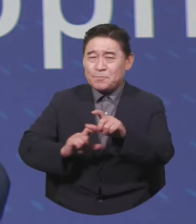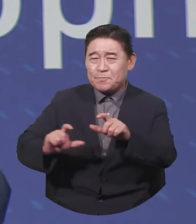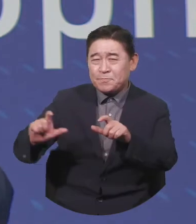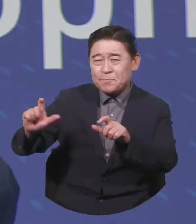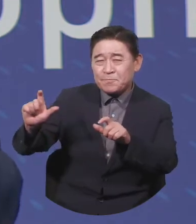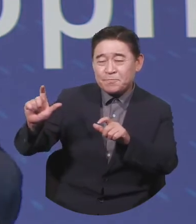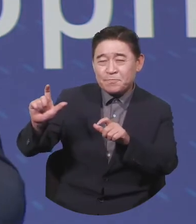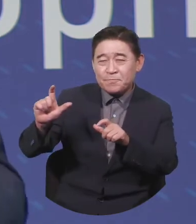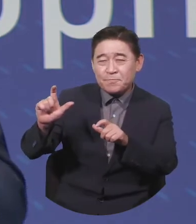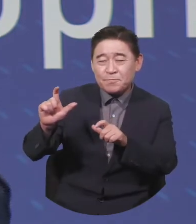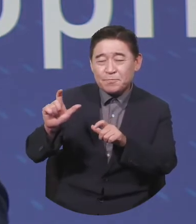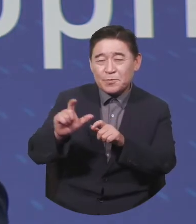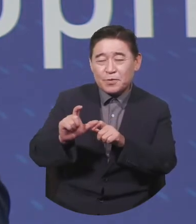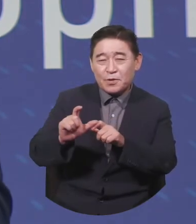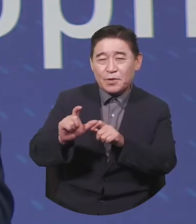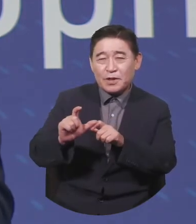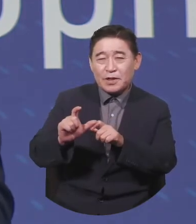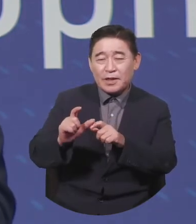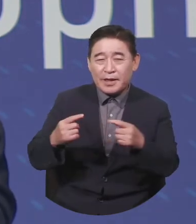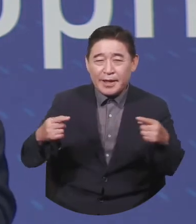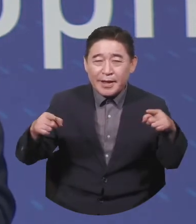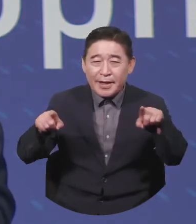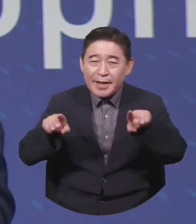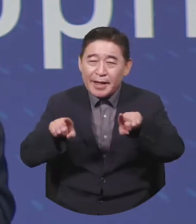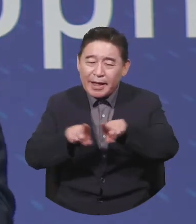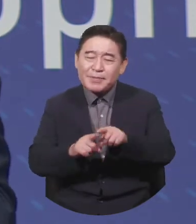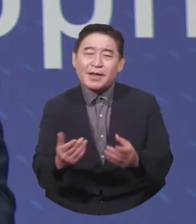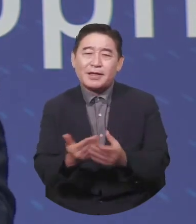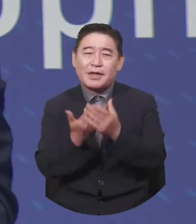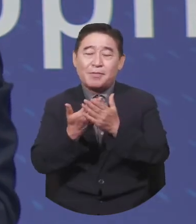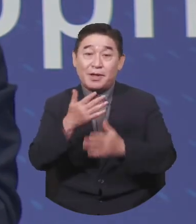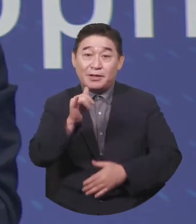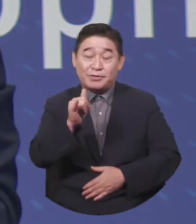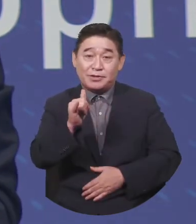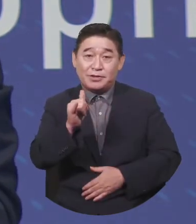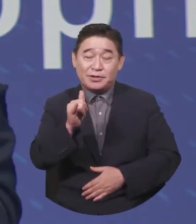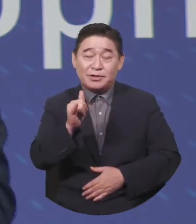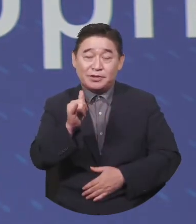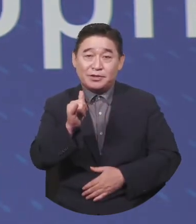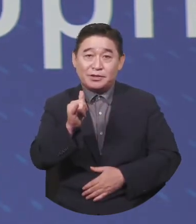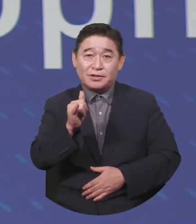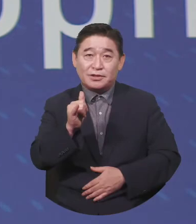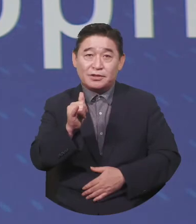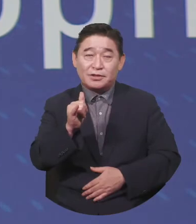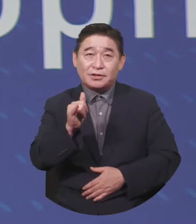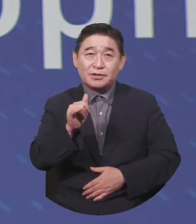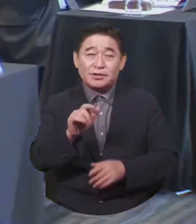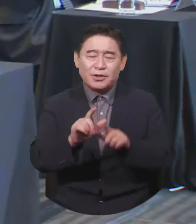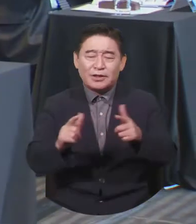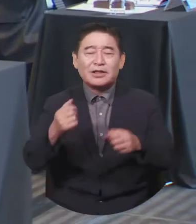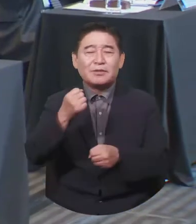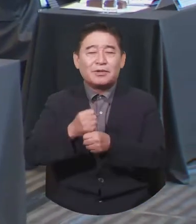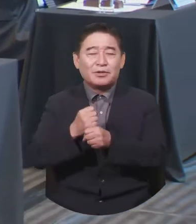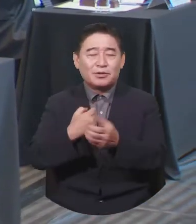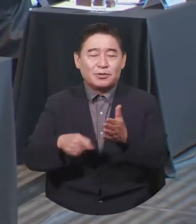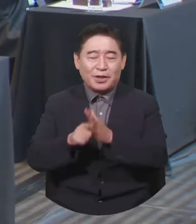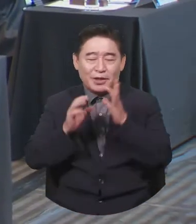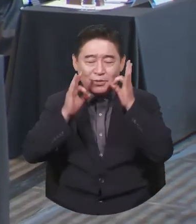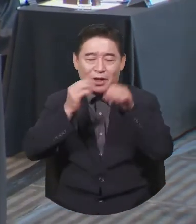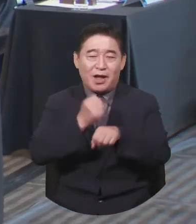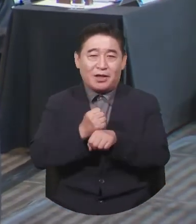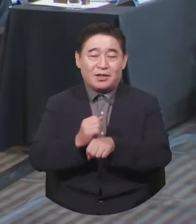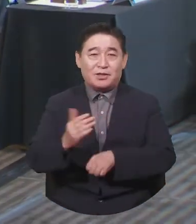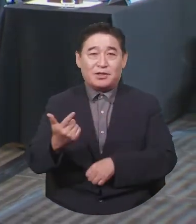joint development paradigm? Yeah. Thank you. All right, thank you so much. And then Grace, are you